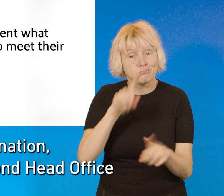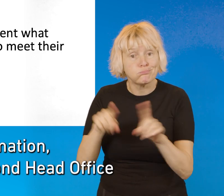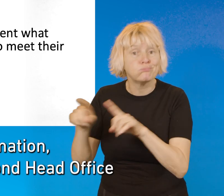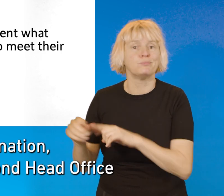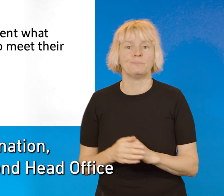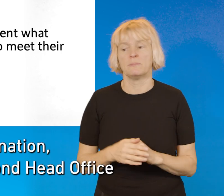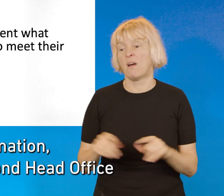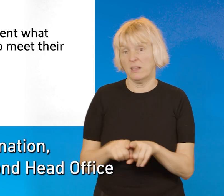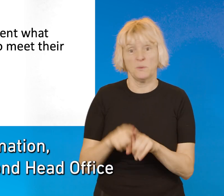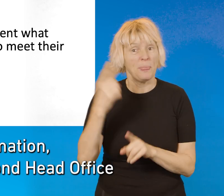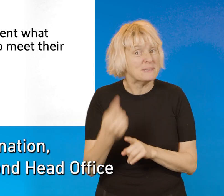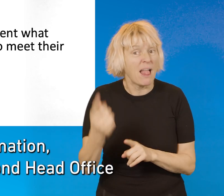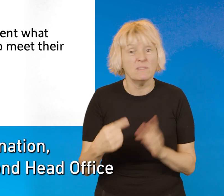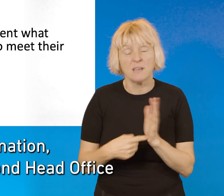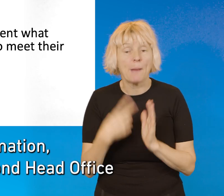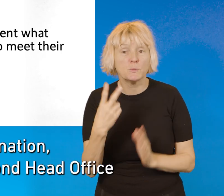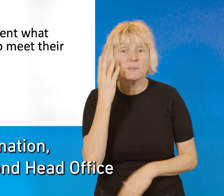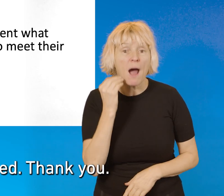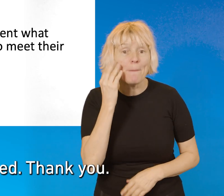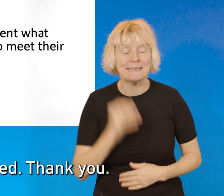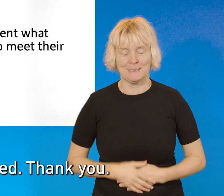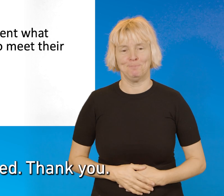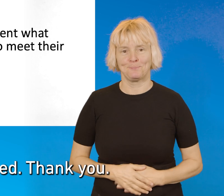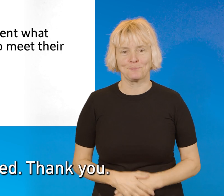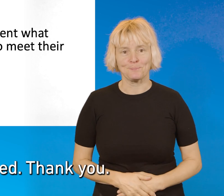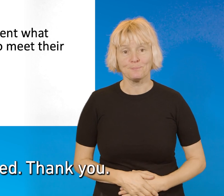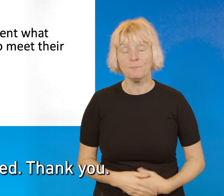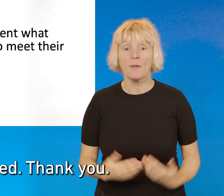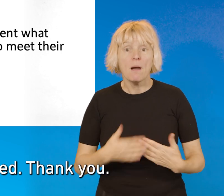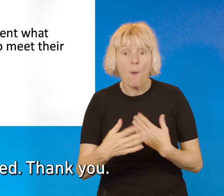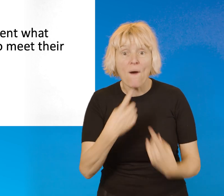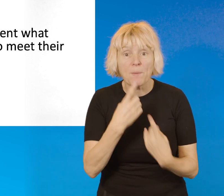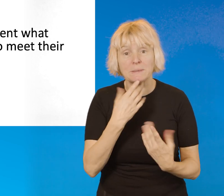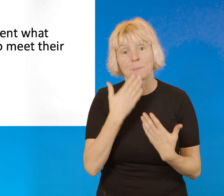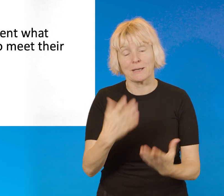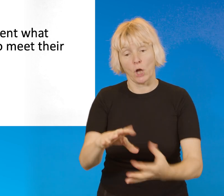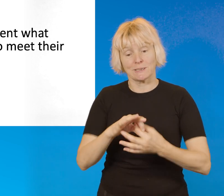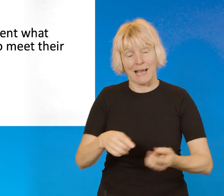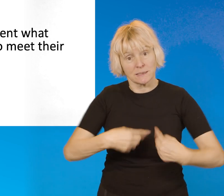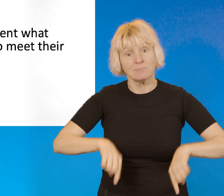For further information, please contact the DESMOND head office team on the email provided. Thank you.